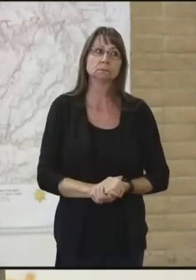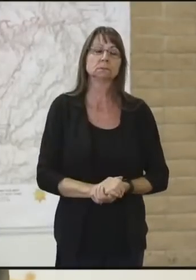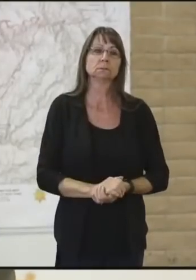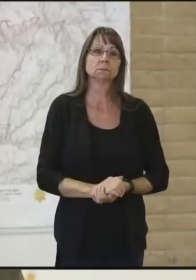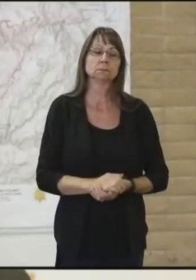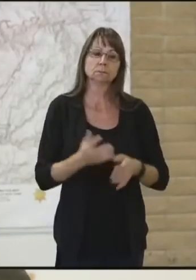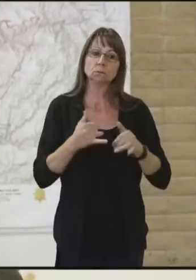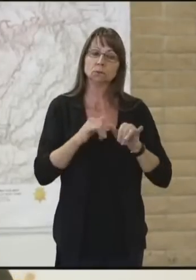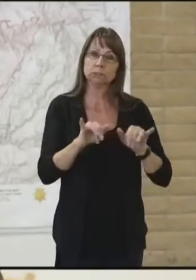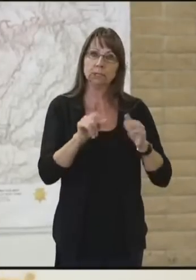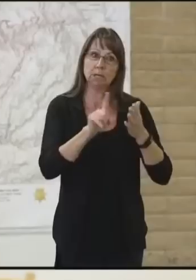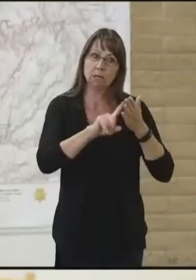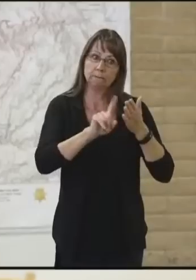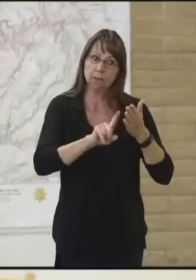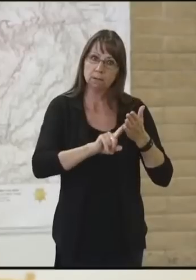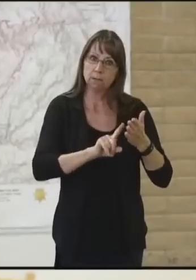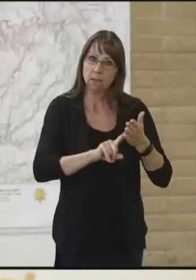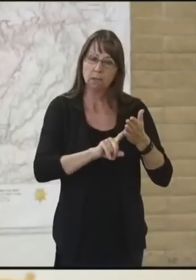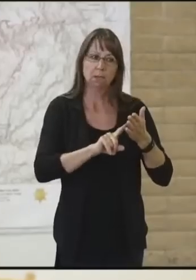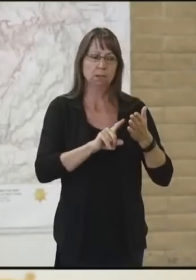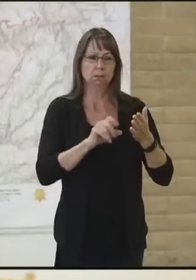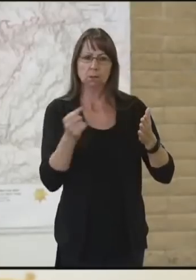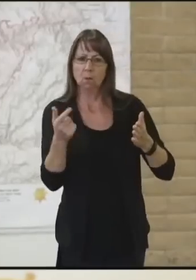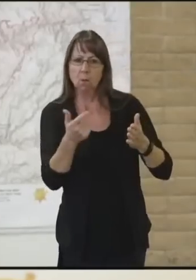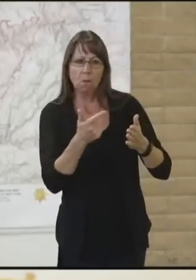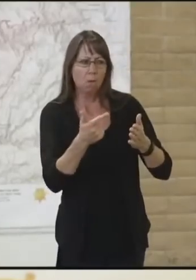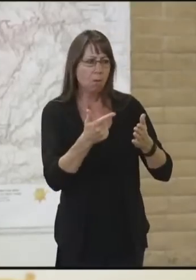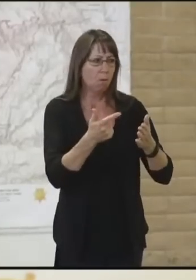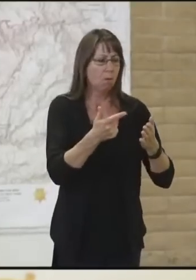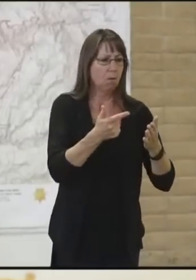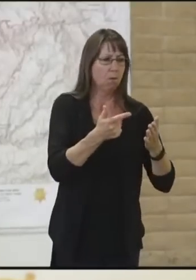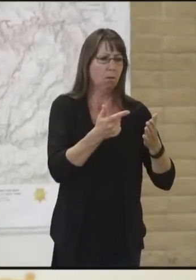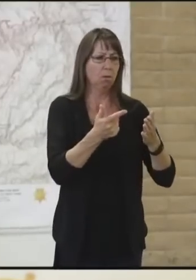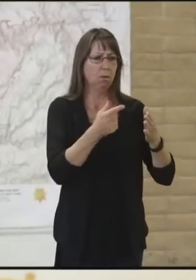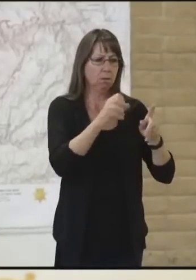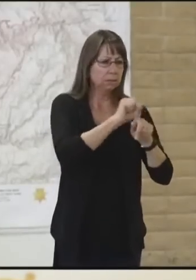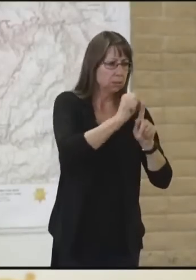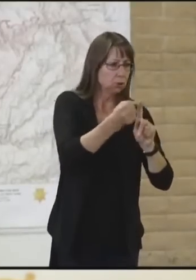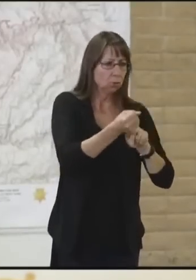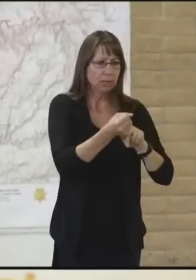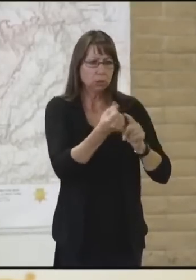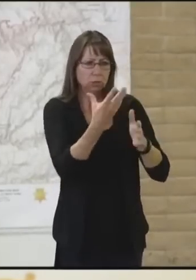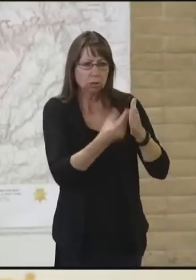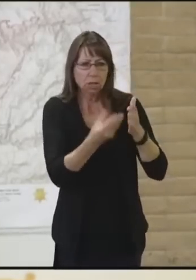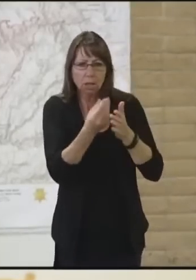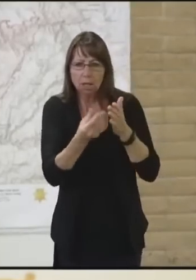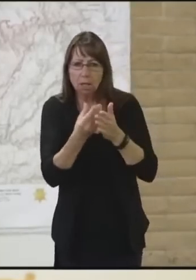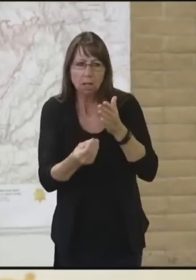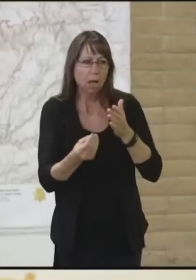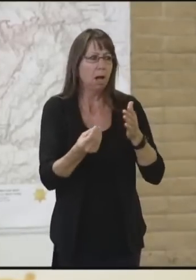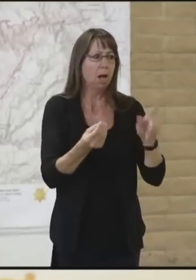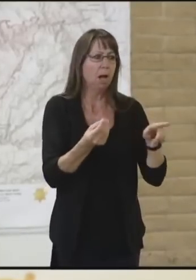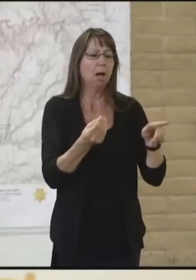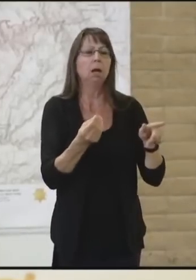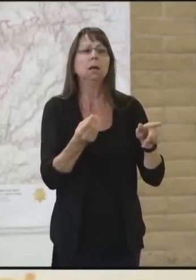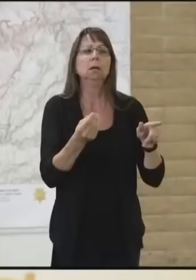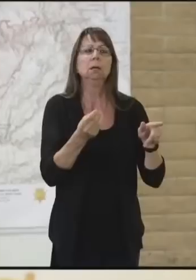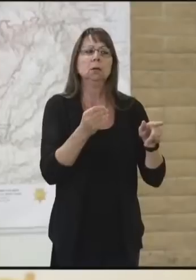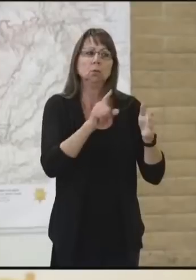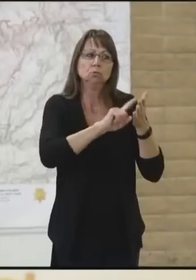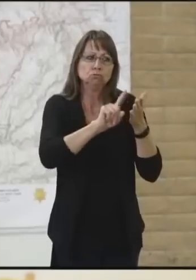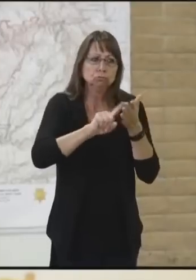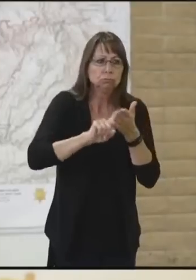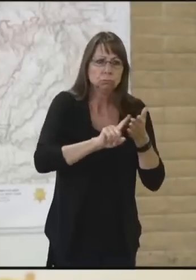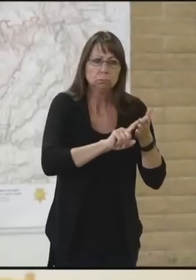We're still investigating the circumstances of these deaths, and we want to make sure that the notification to